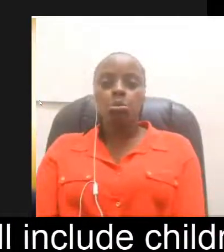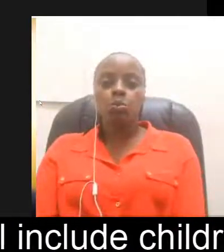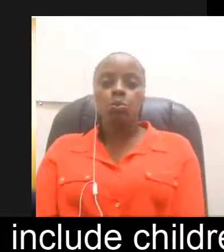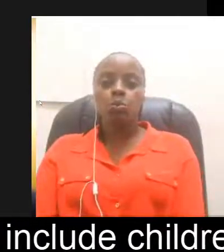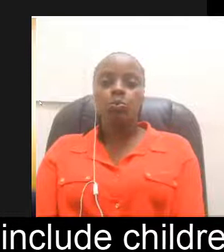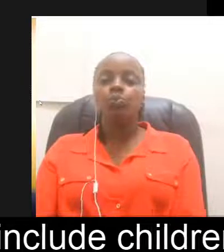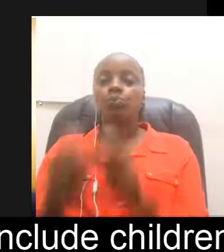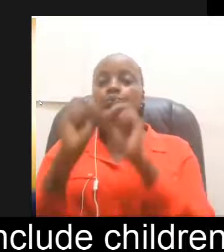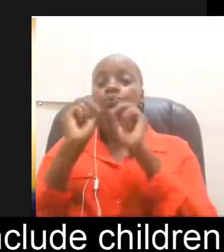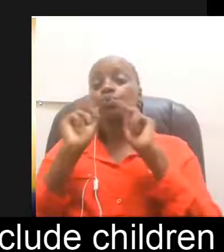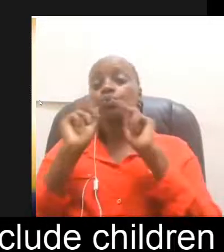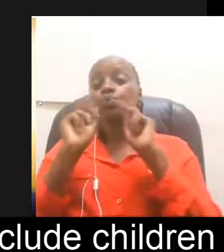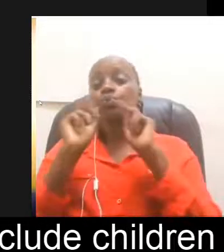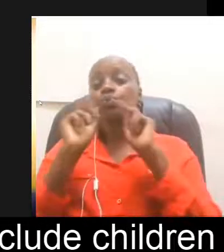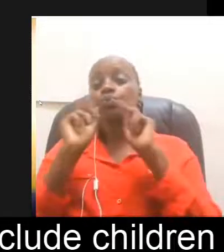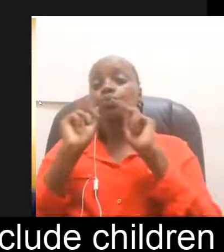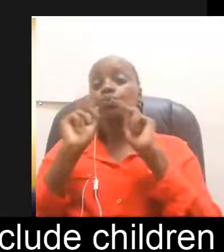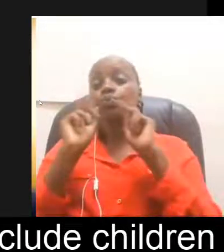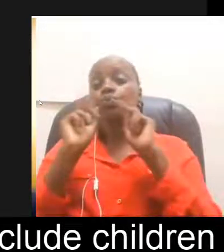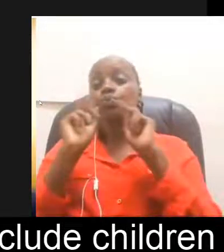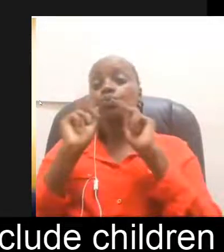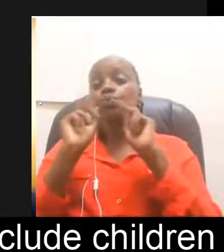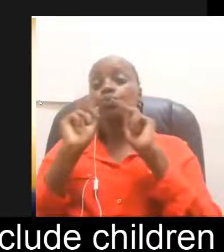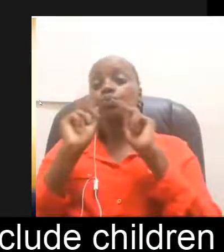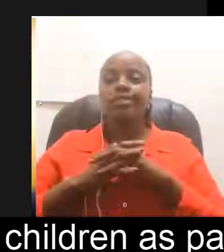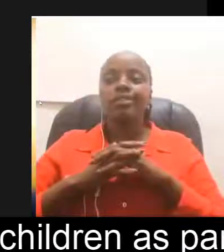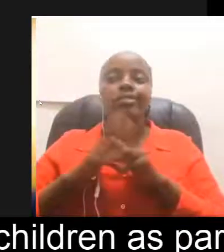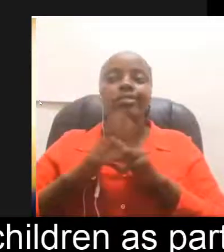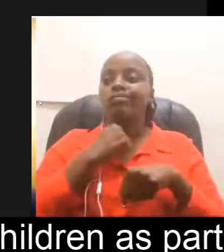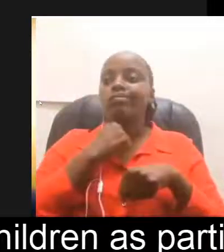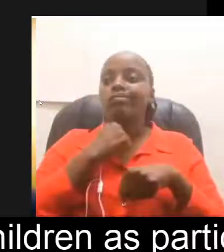Right. So we can't get Lynette.